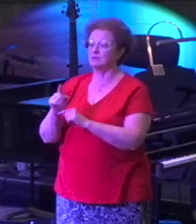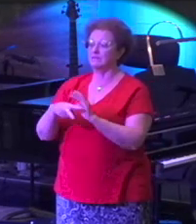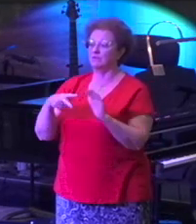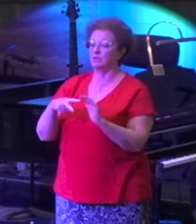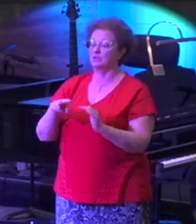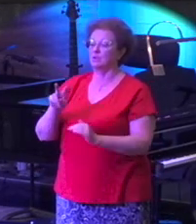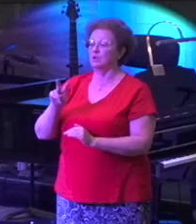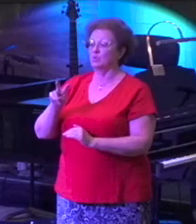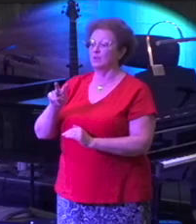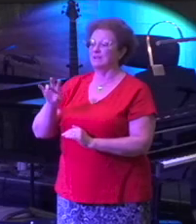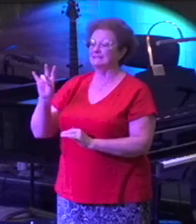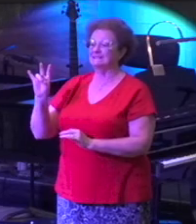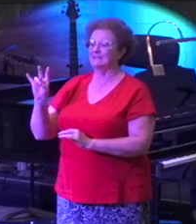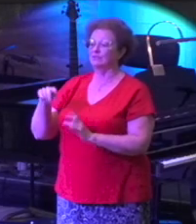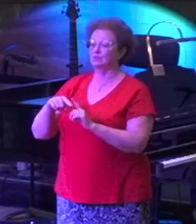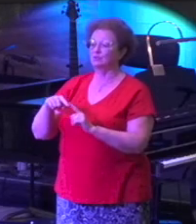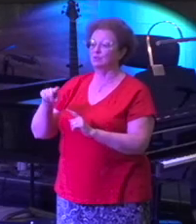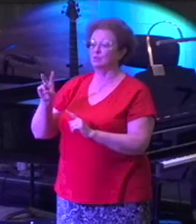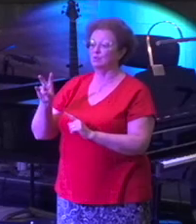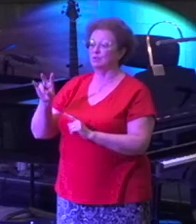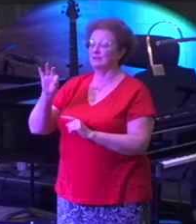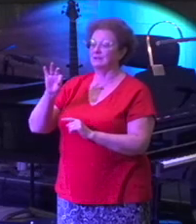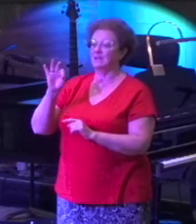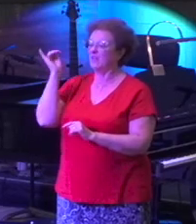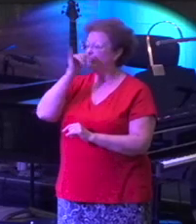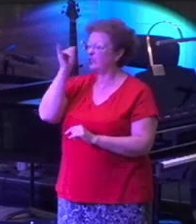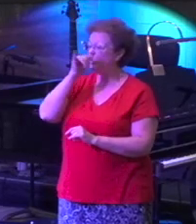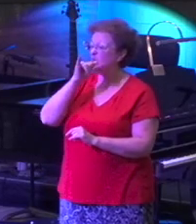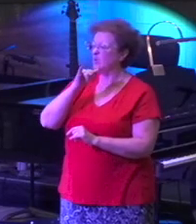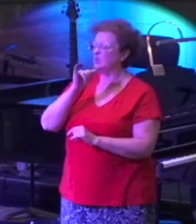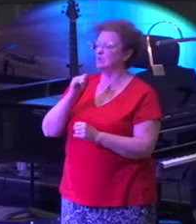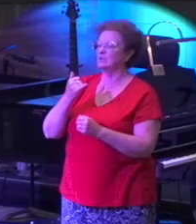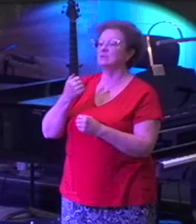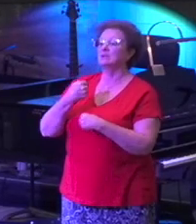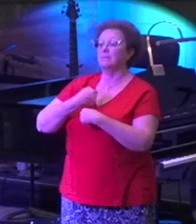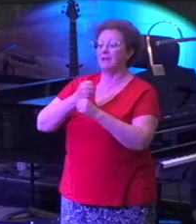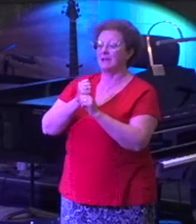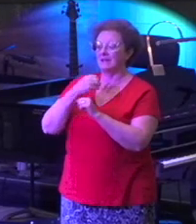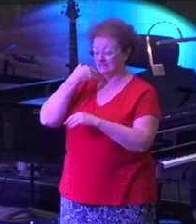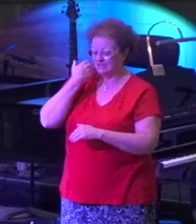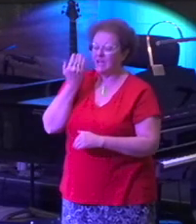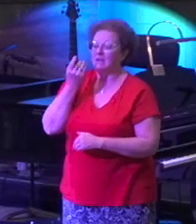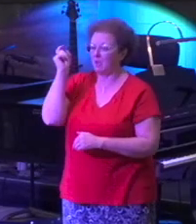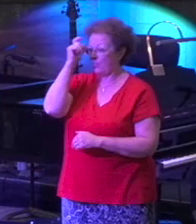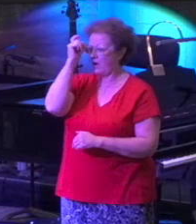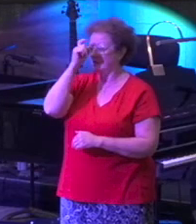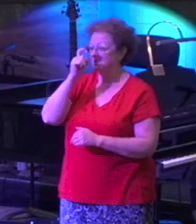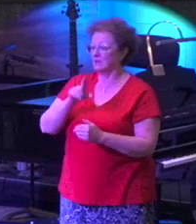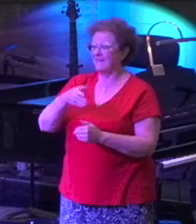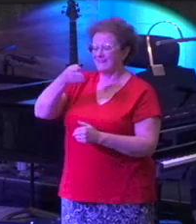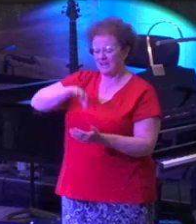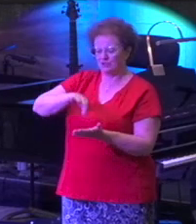29, where it says this. But God chose what is foolish in the world to shame the wise. God chose what is weak in the world to shame